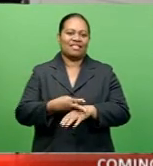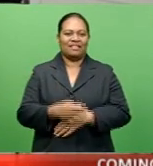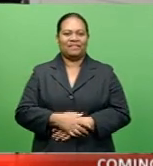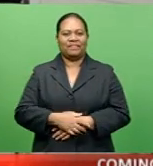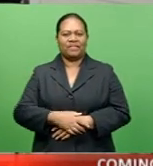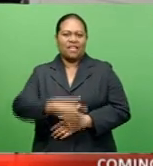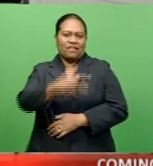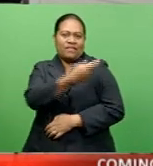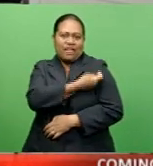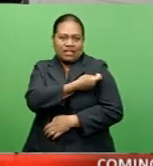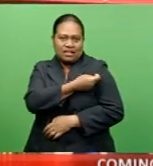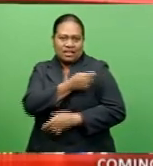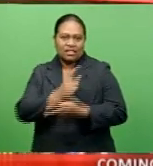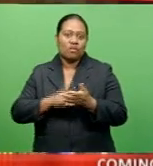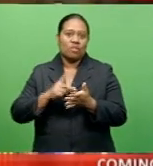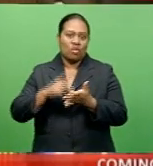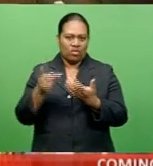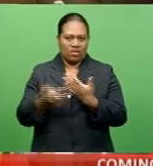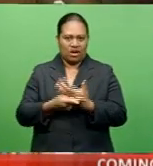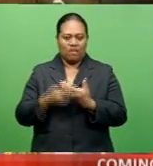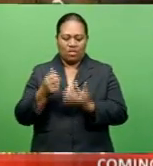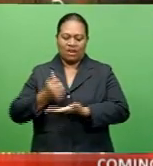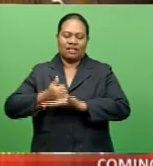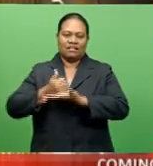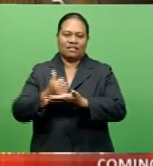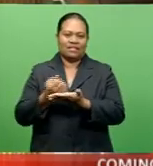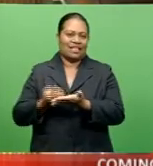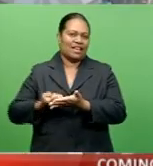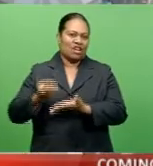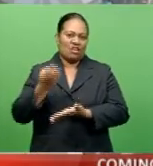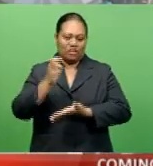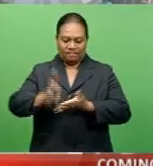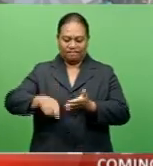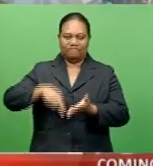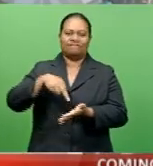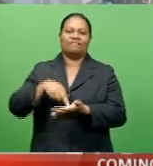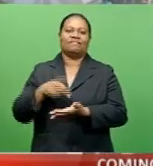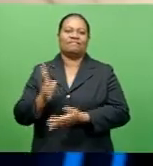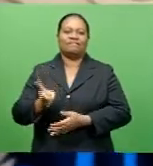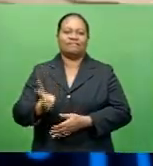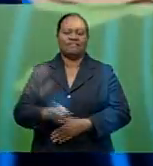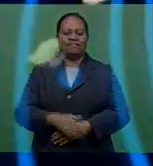and vaccination rollout programs to assist economic recoveries. Stay with us.